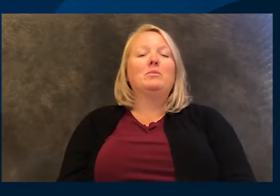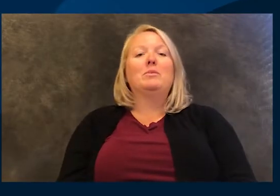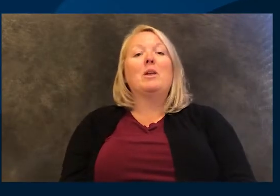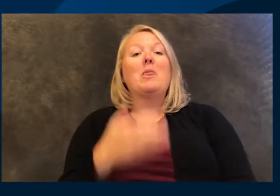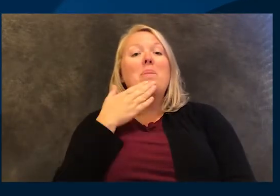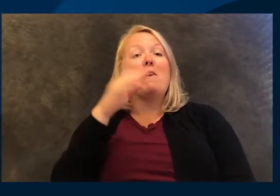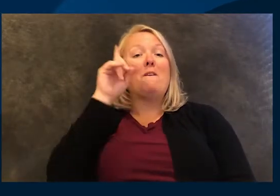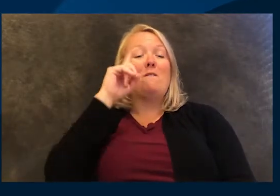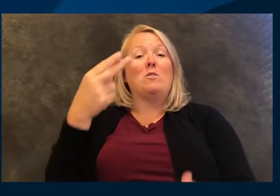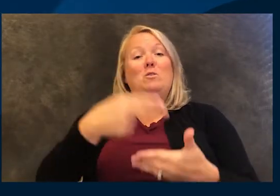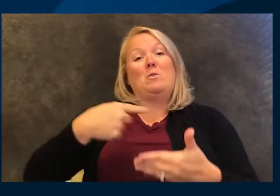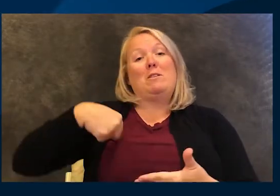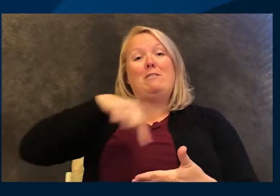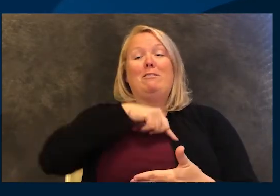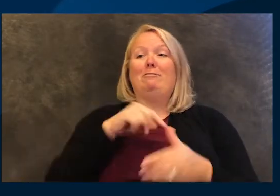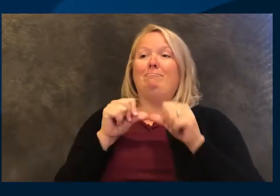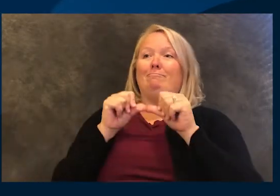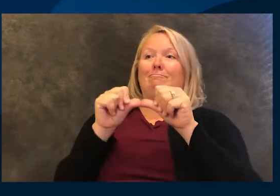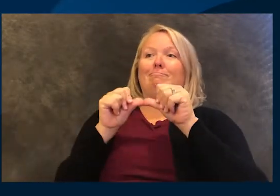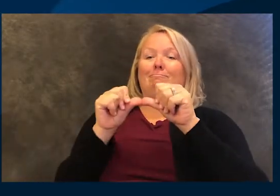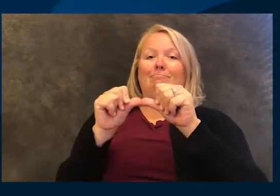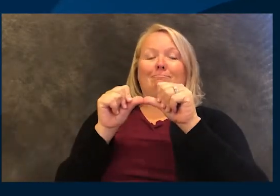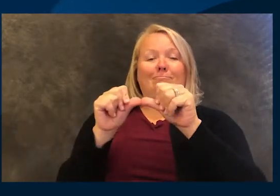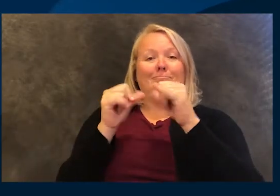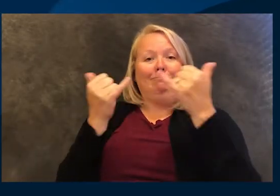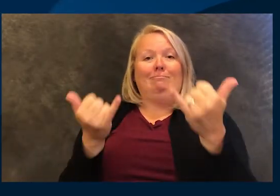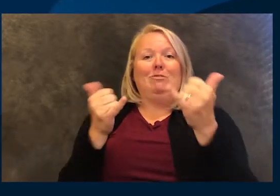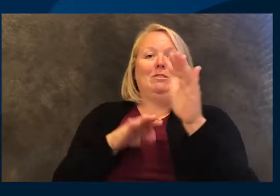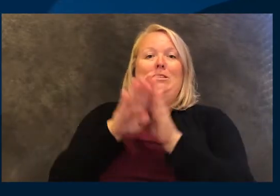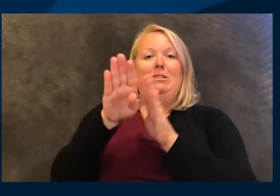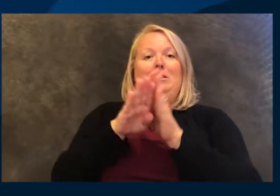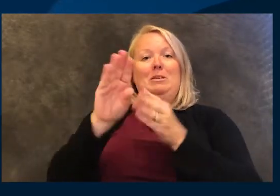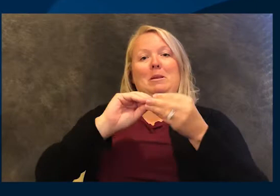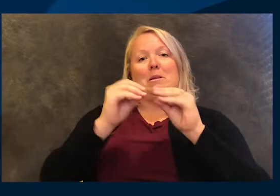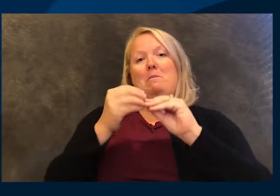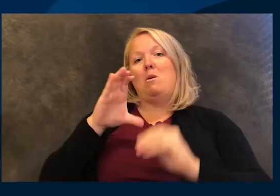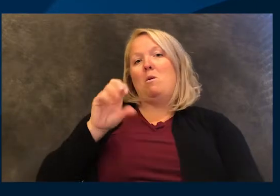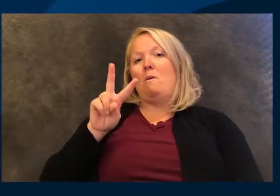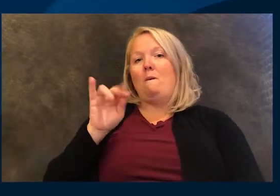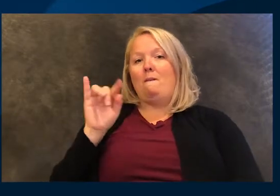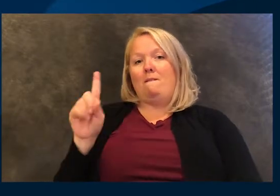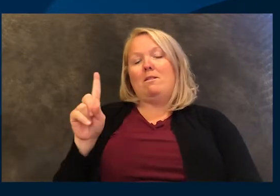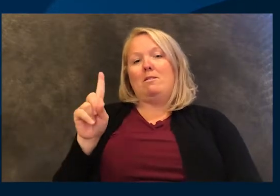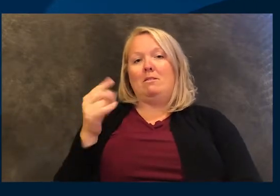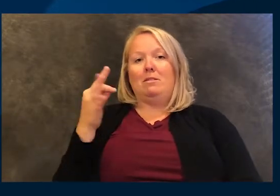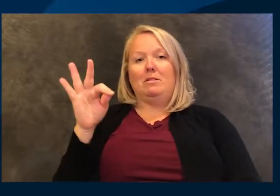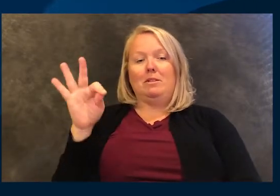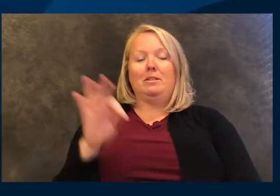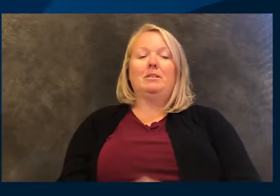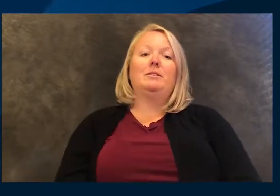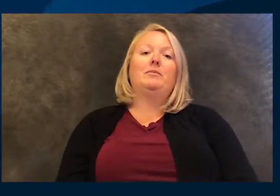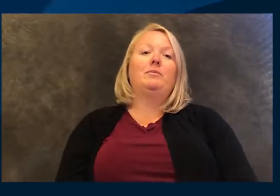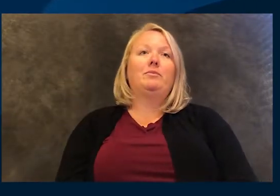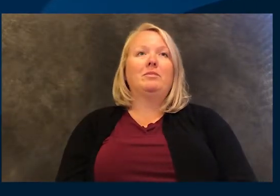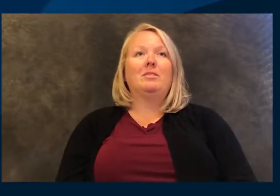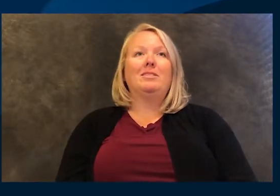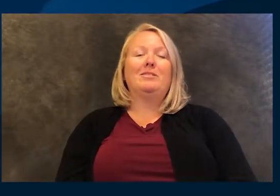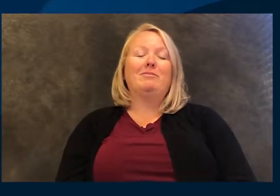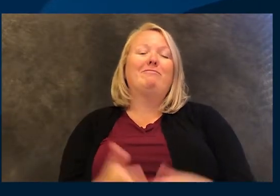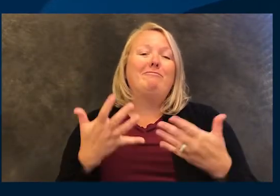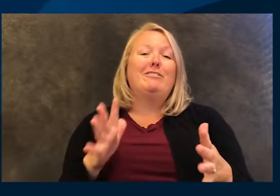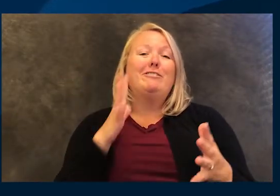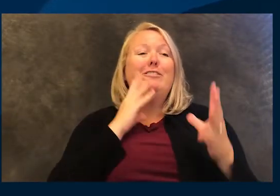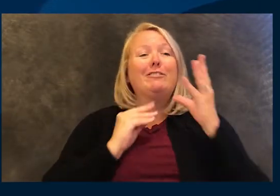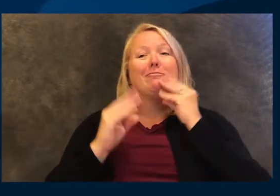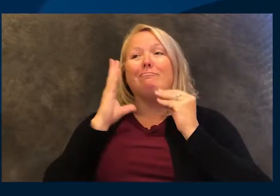video update regarding our ongoing response to the current resurgence of the COVID-19 pandemic. We have all experienced the